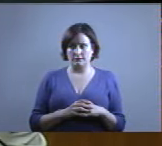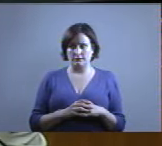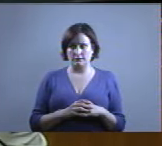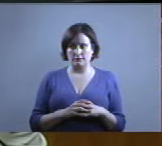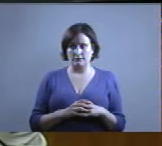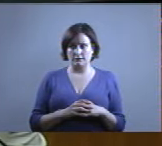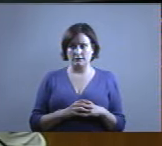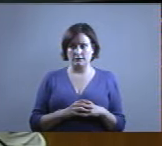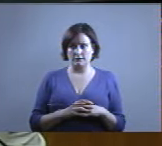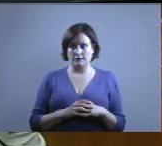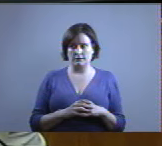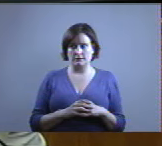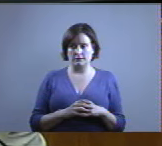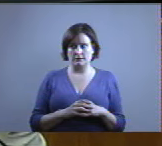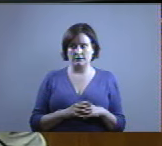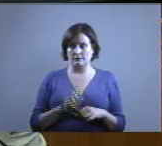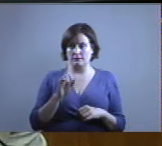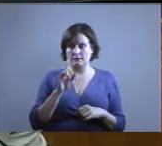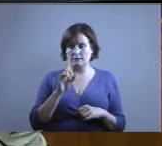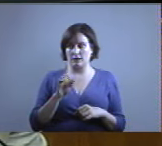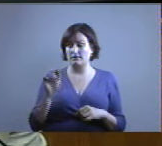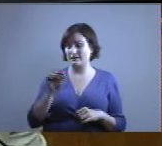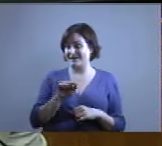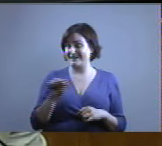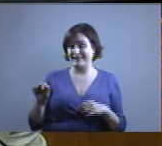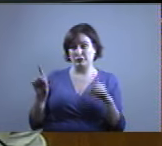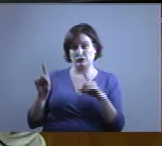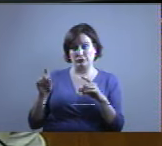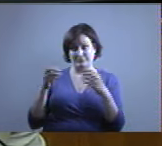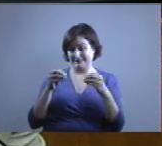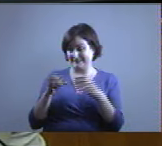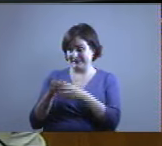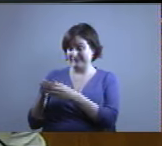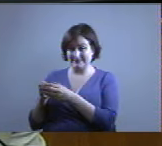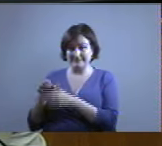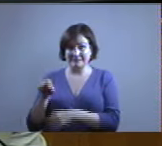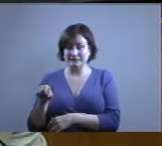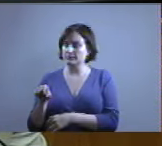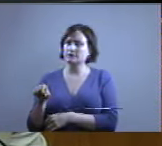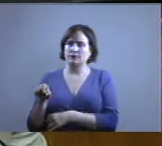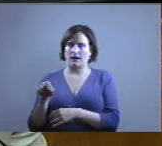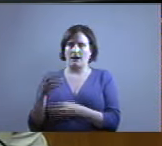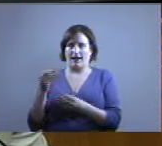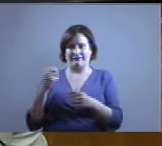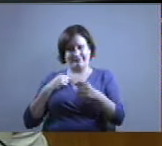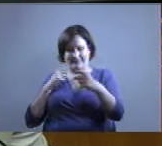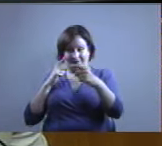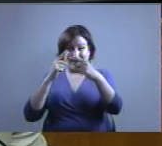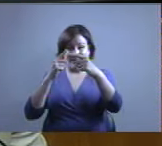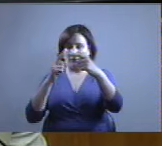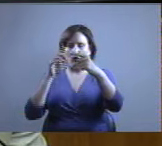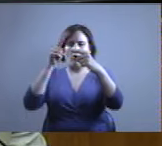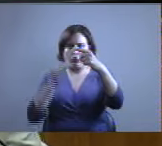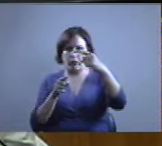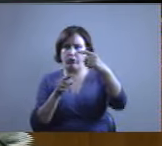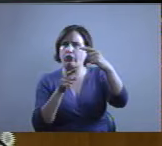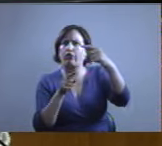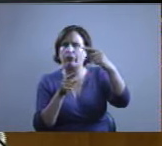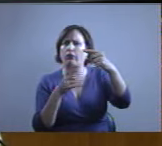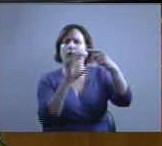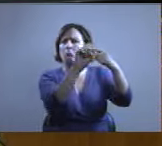have gleaned from the reports from the designated employers is that they are not meeting the very target that they have set themselves. This